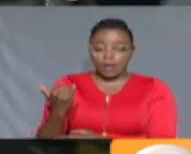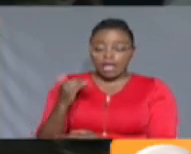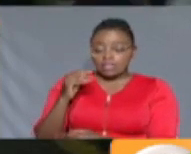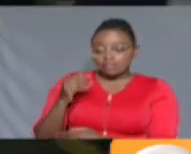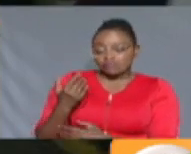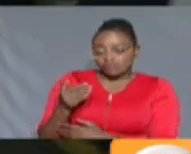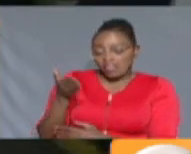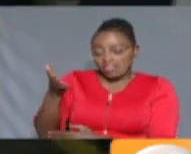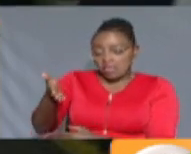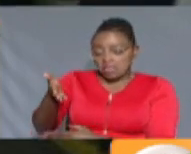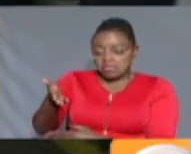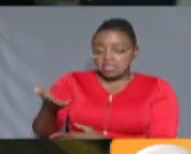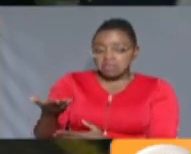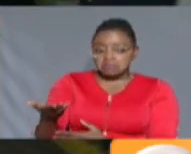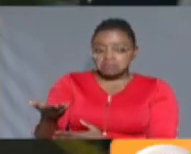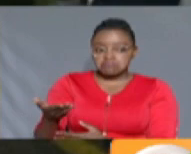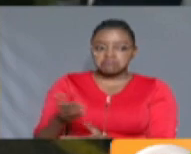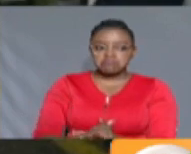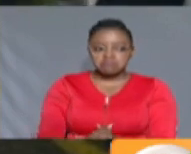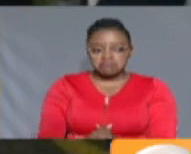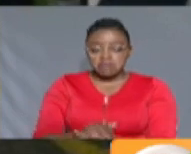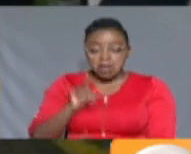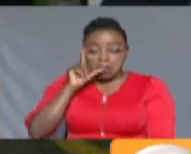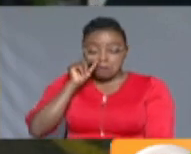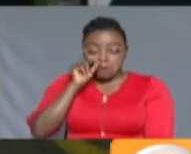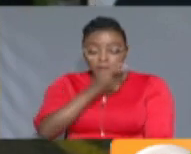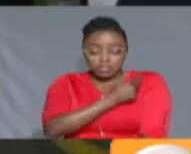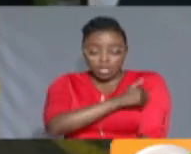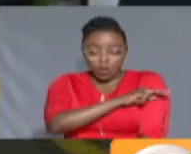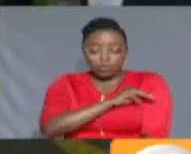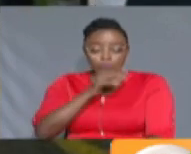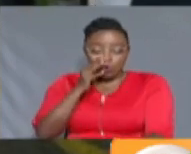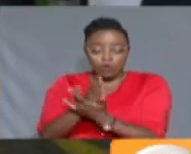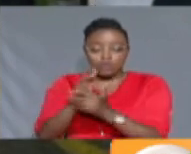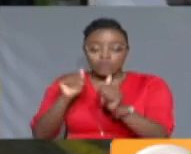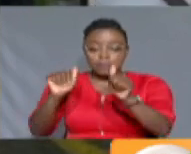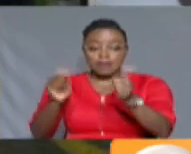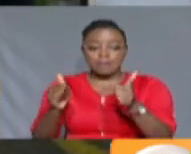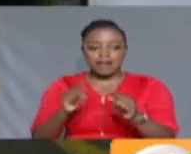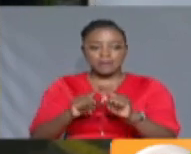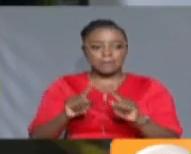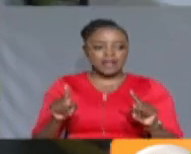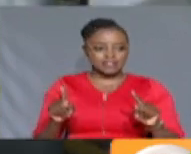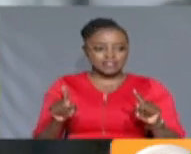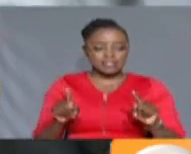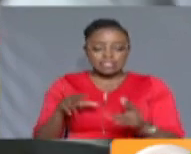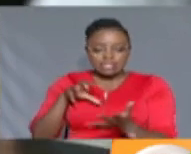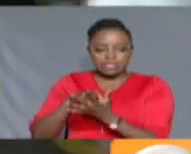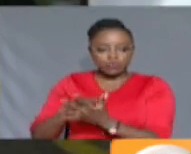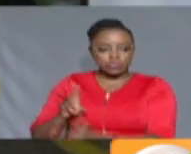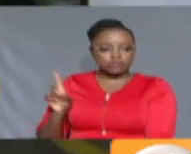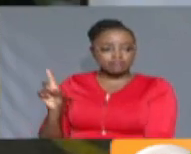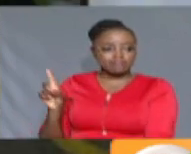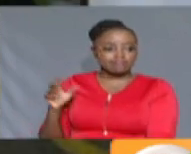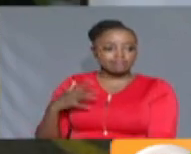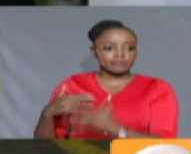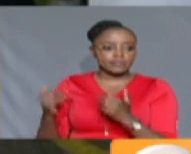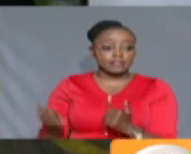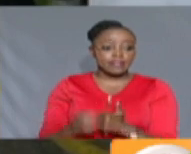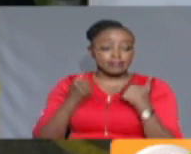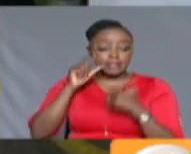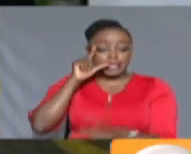And the number of patients who are here at Mombasa Hospital, we're yet to confirm that. But of course, this is a situation that is happening here in